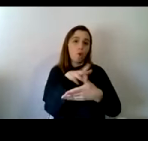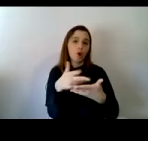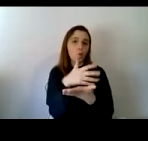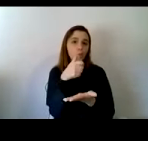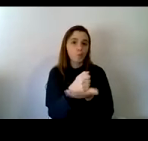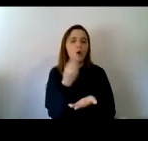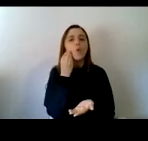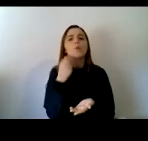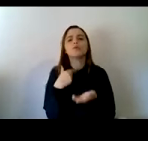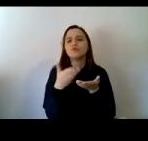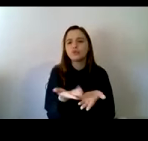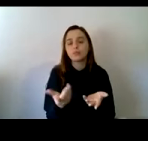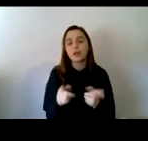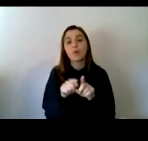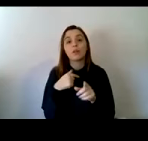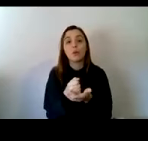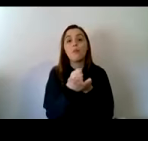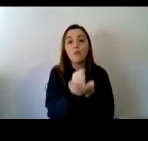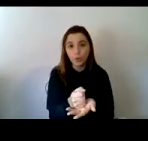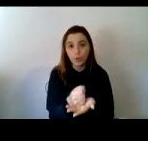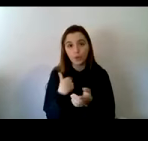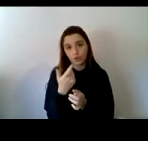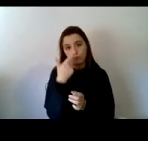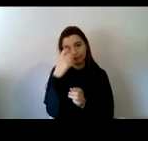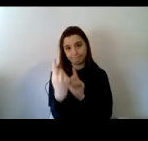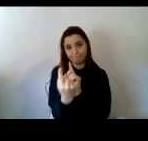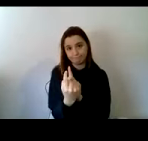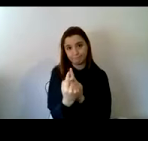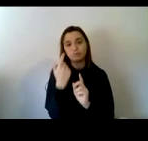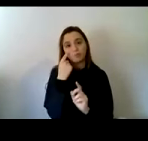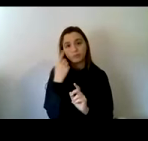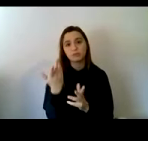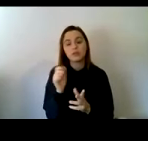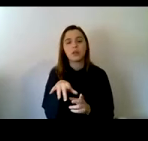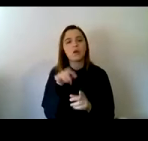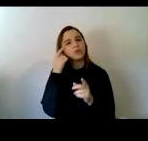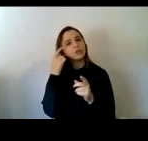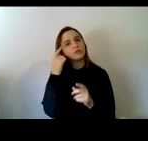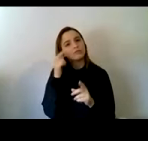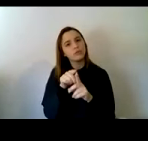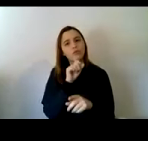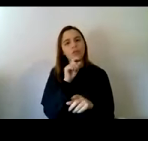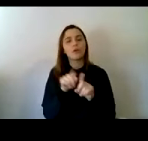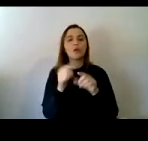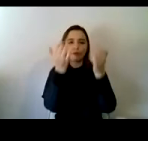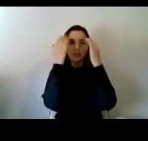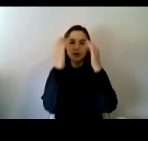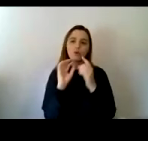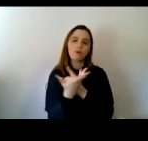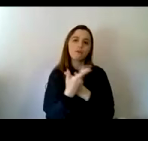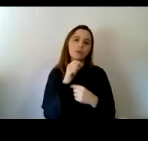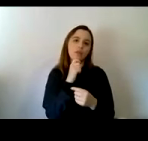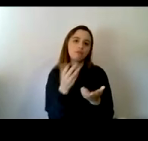the people who I personally know, with the hope that they can share the information with their surroundings if they find it helpful.